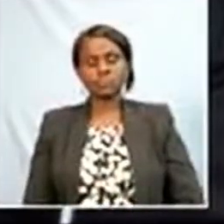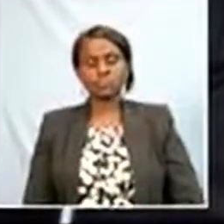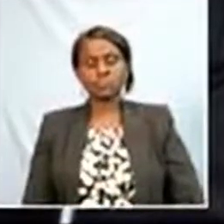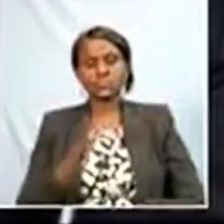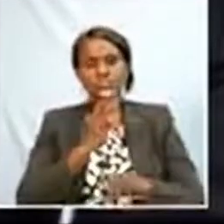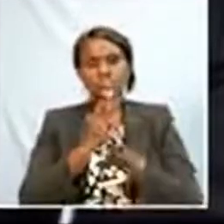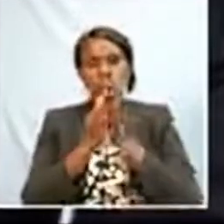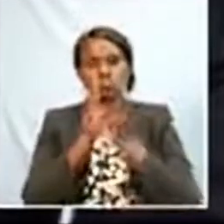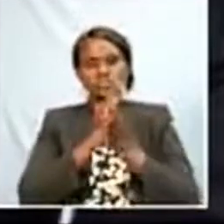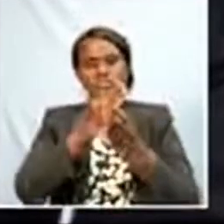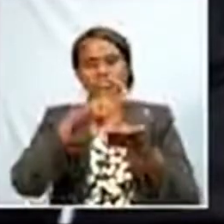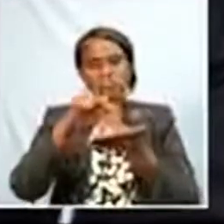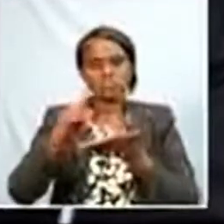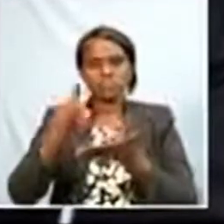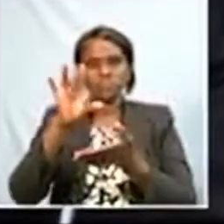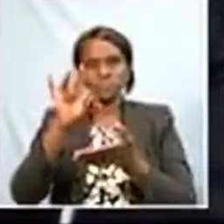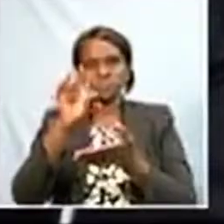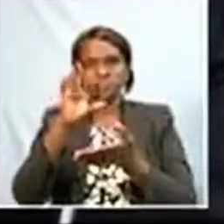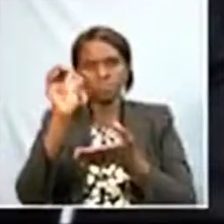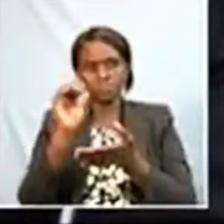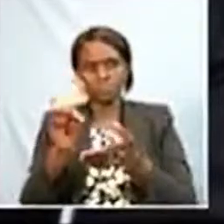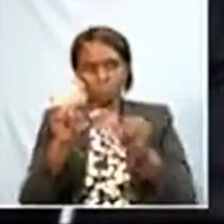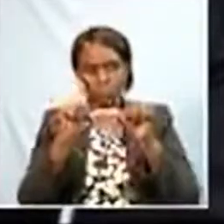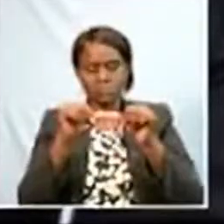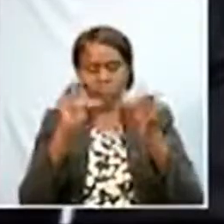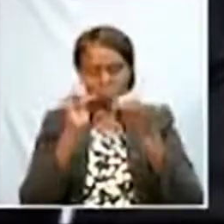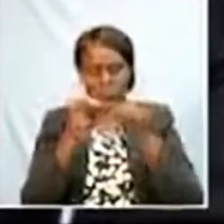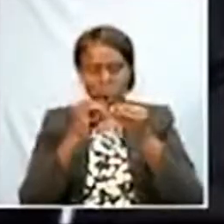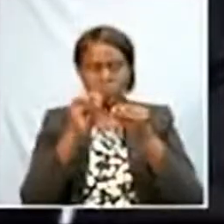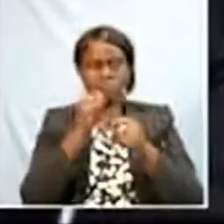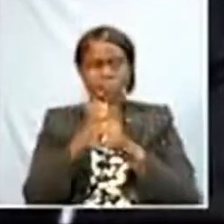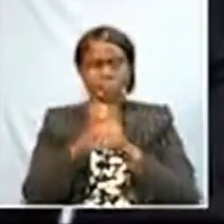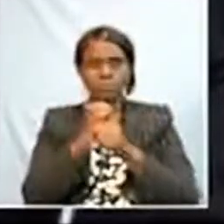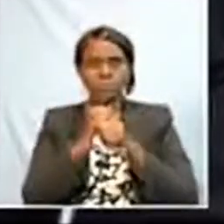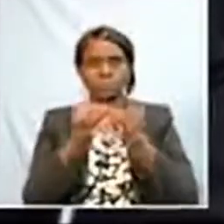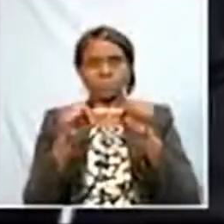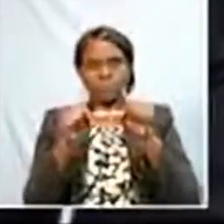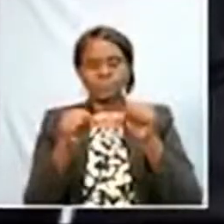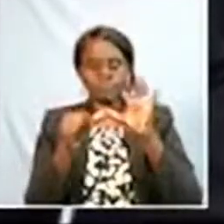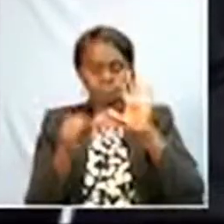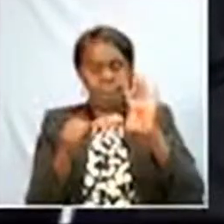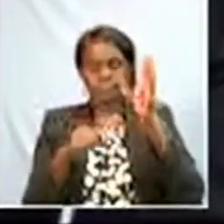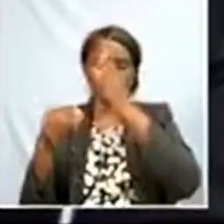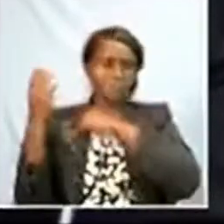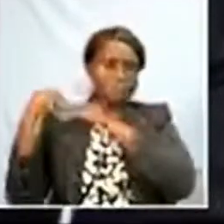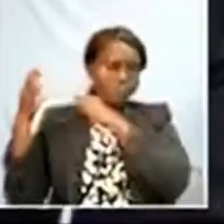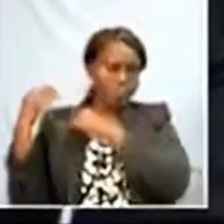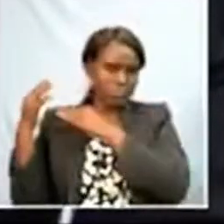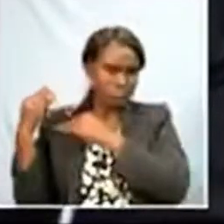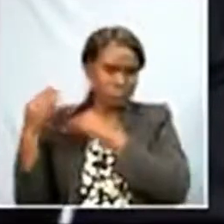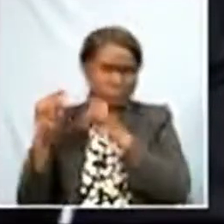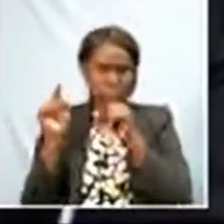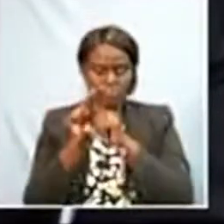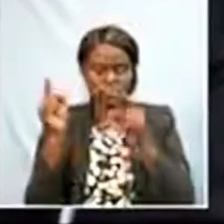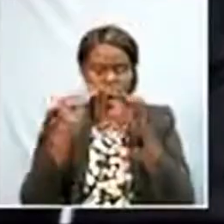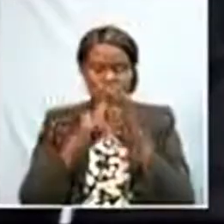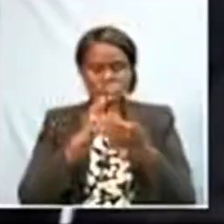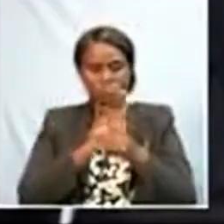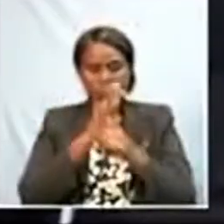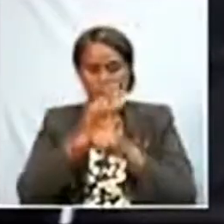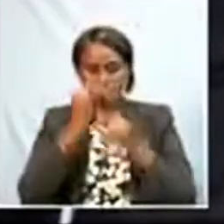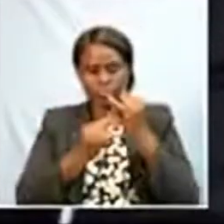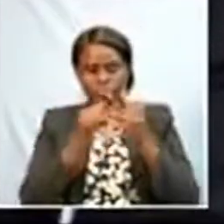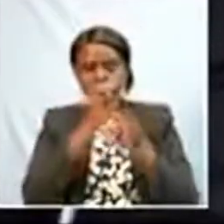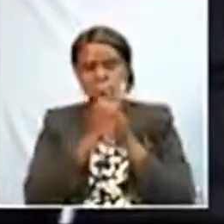contractor was paid 80%, there were still a lot of works that were still outstanding. And then the contract